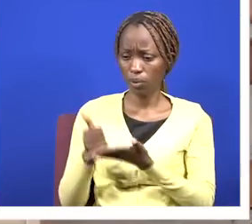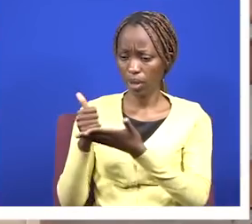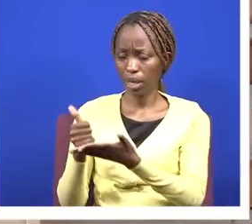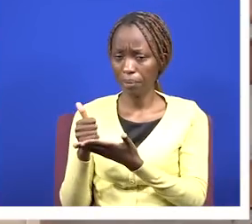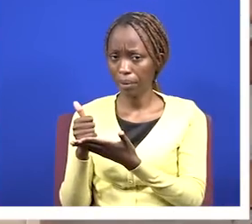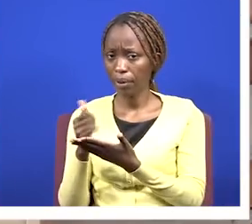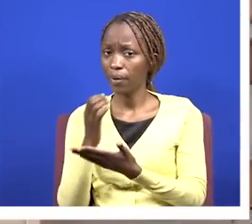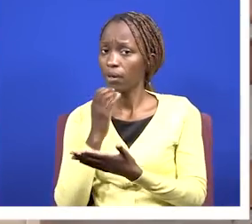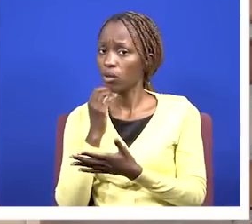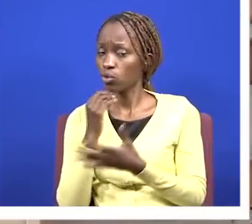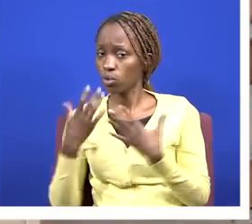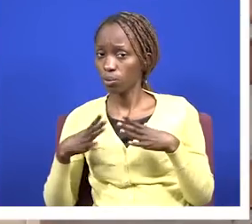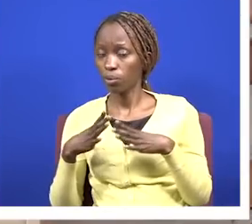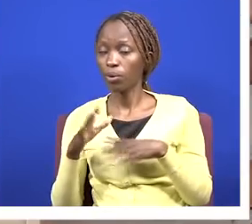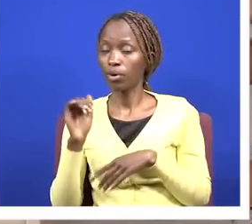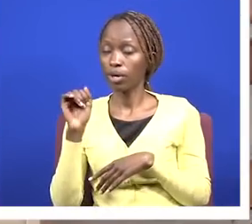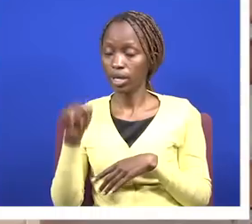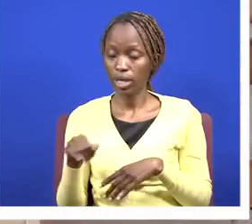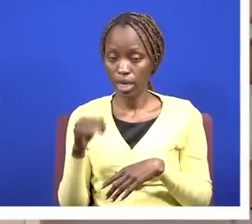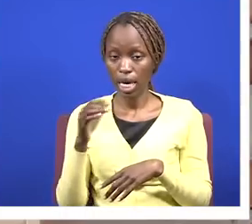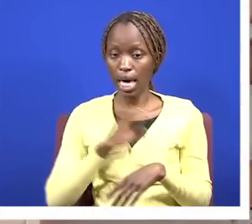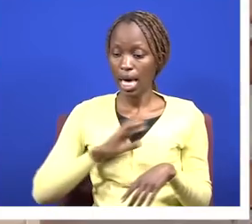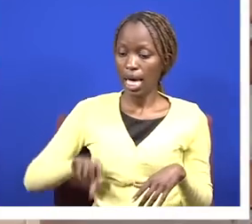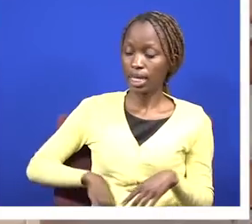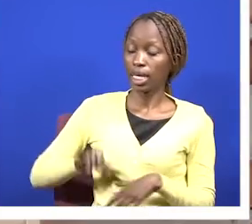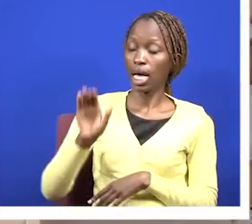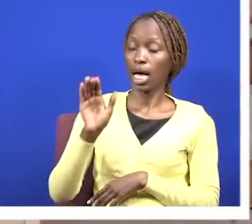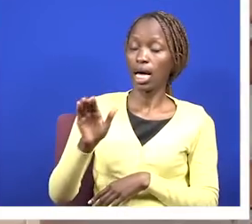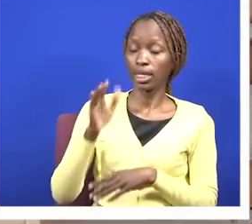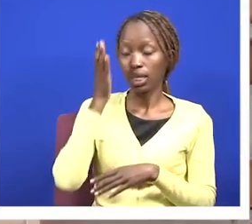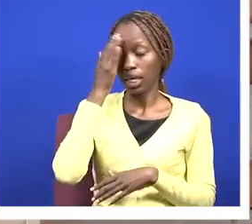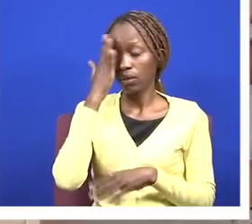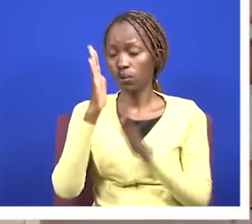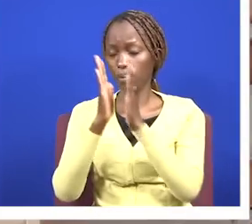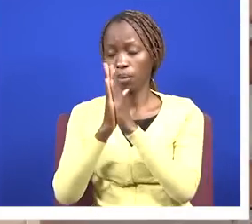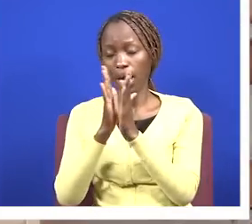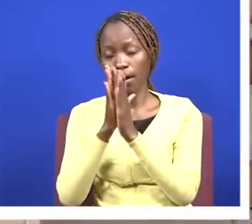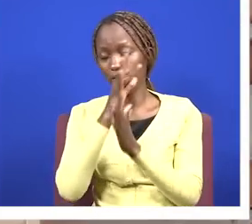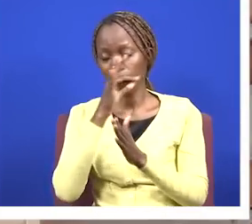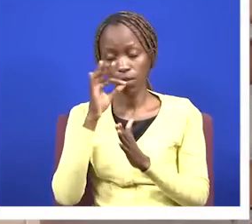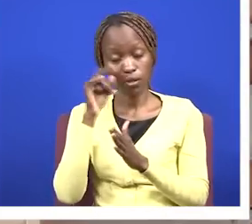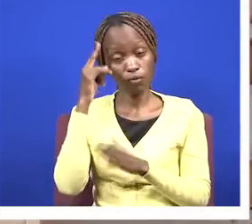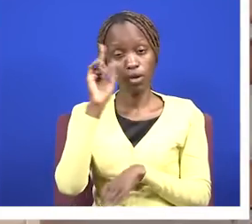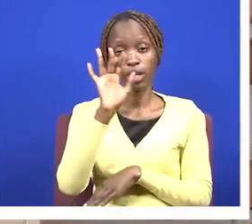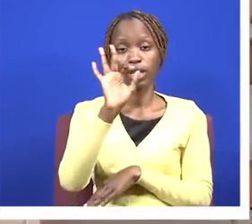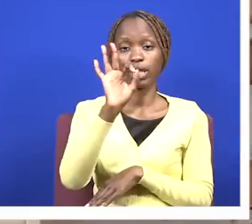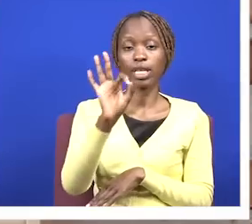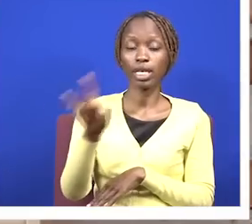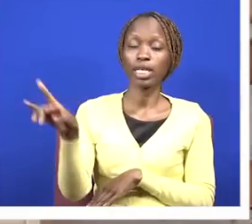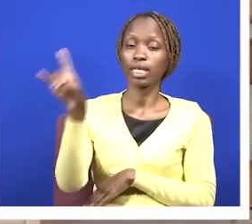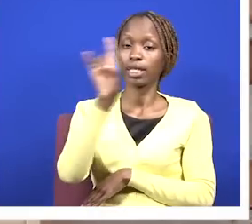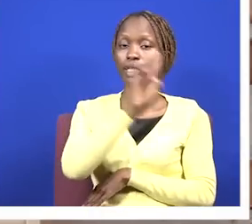Yes. Esther asked them to pray and fast for her for